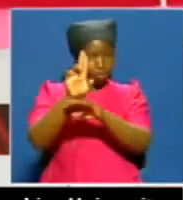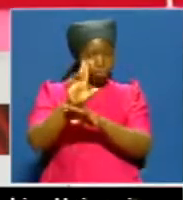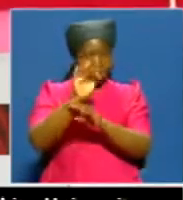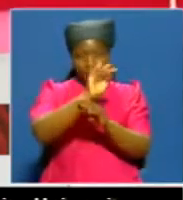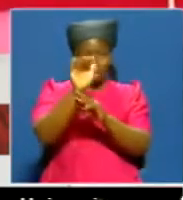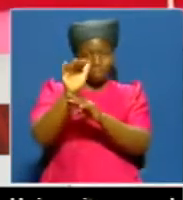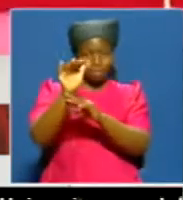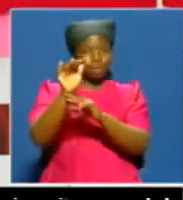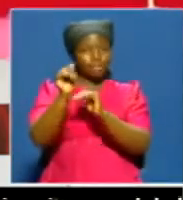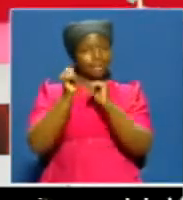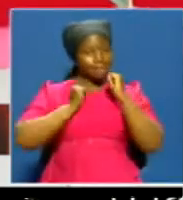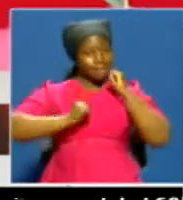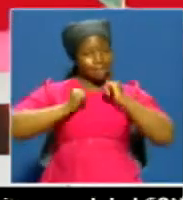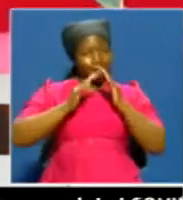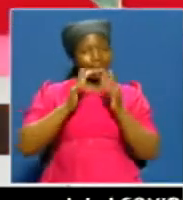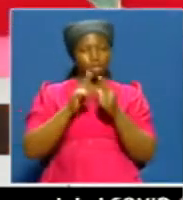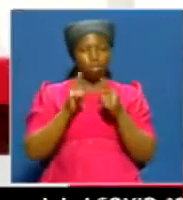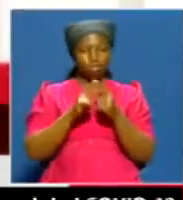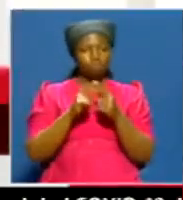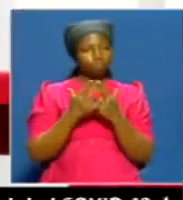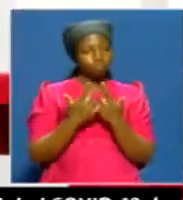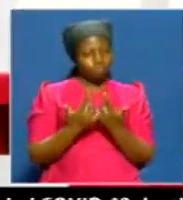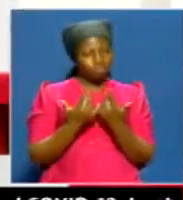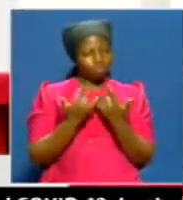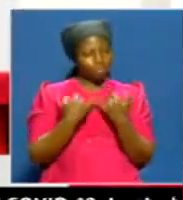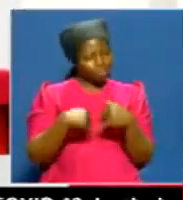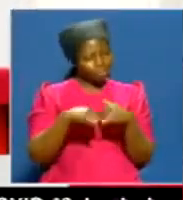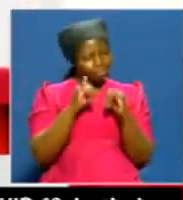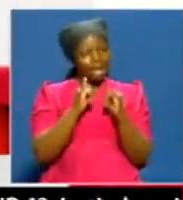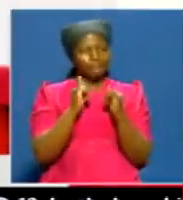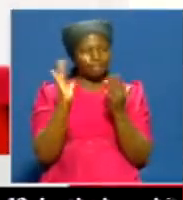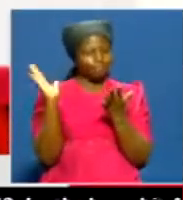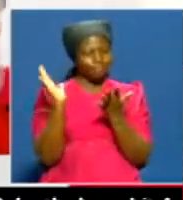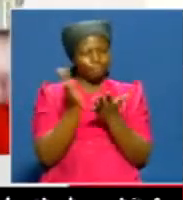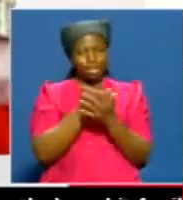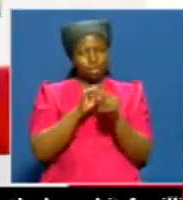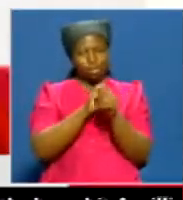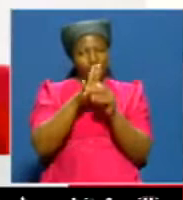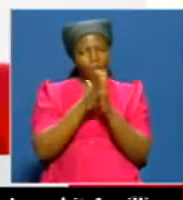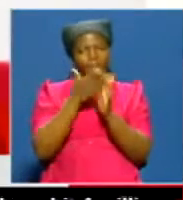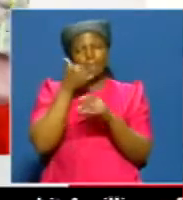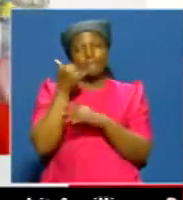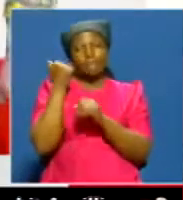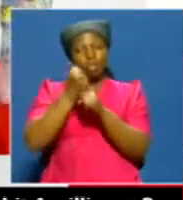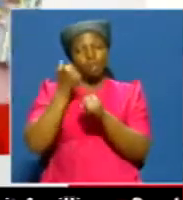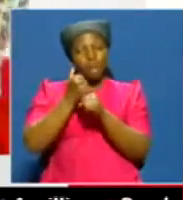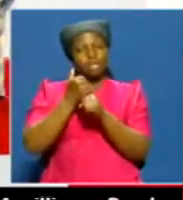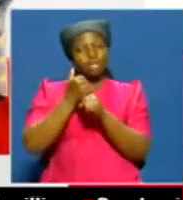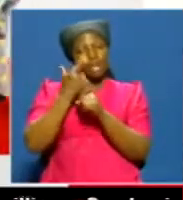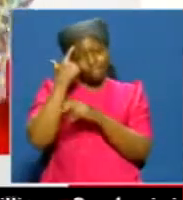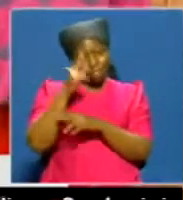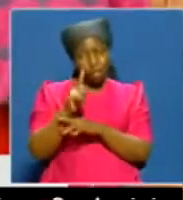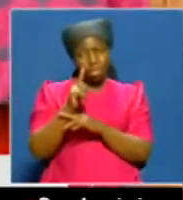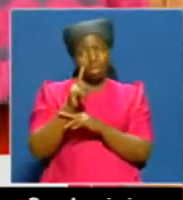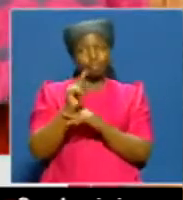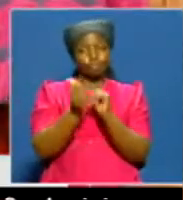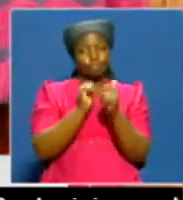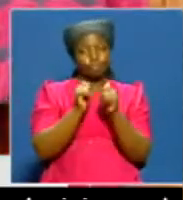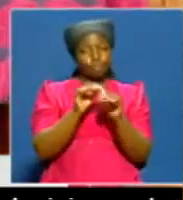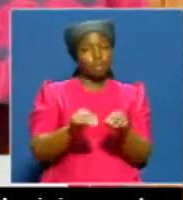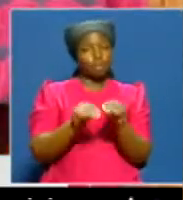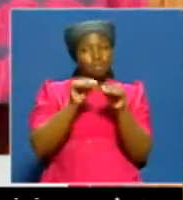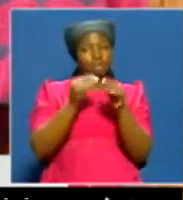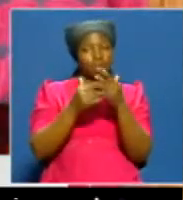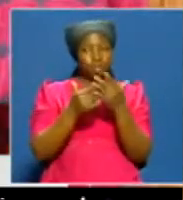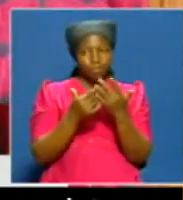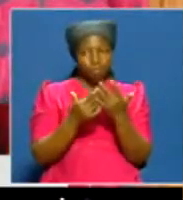to overcome the coronavirus pandemic with better returns at the games, postponed from last year, setting an example to the upcoming